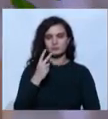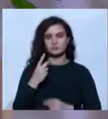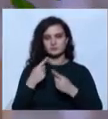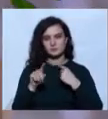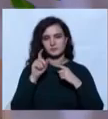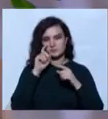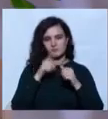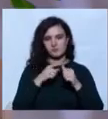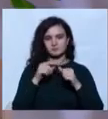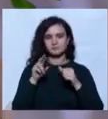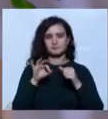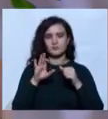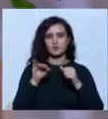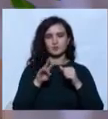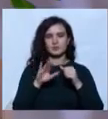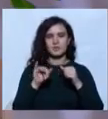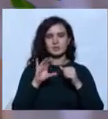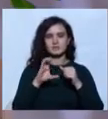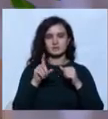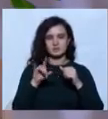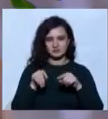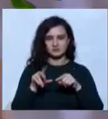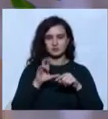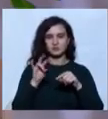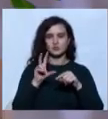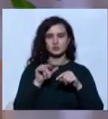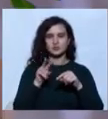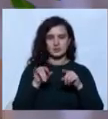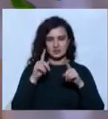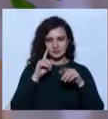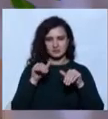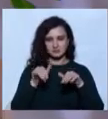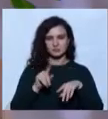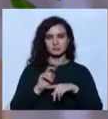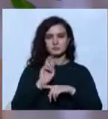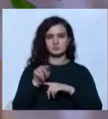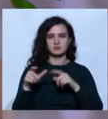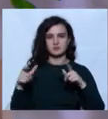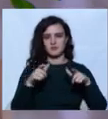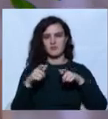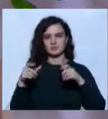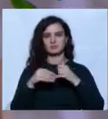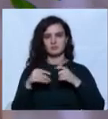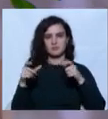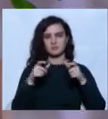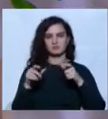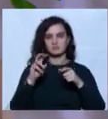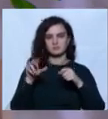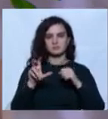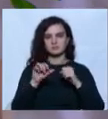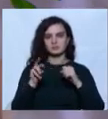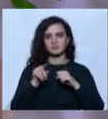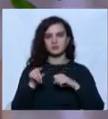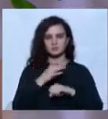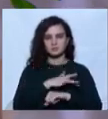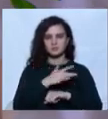men named Dr. Livesey and John Trelawney decide to go to the island looking for the treasure, with Jim